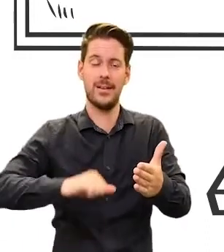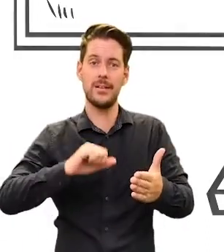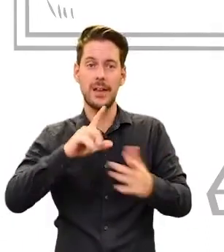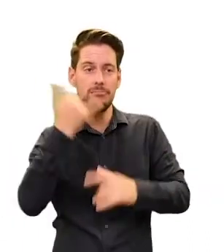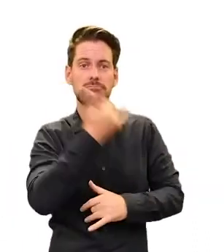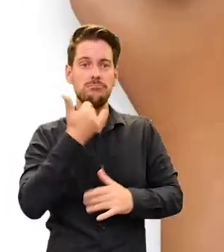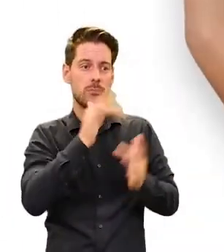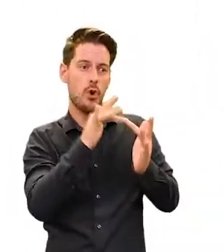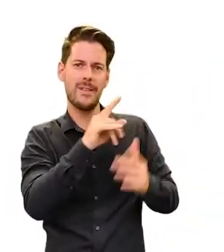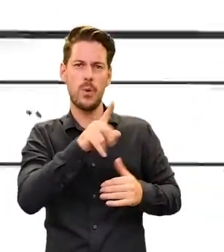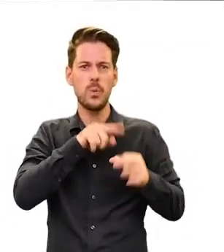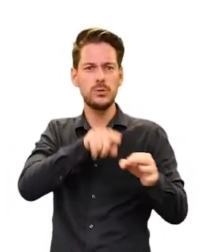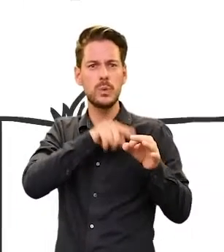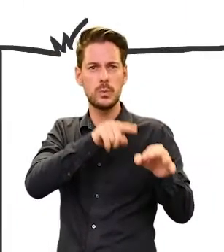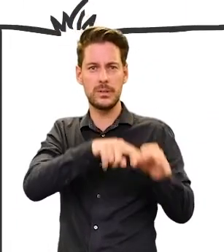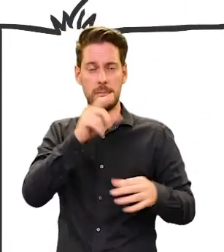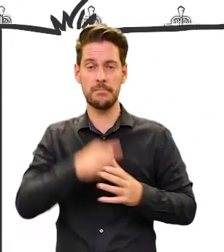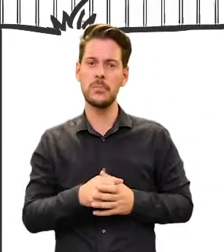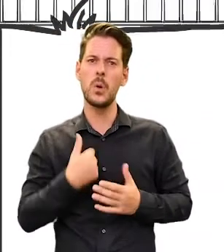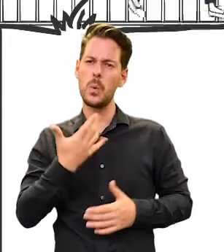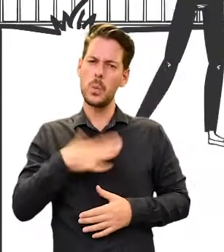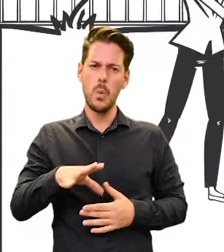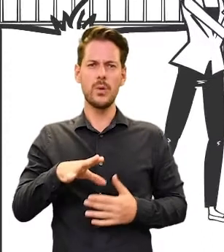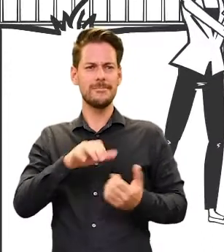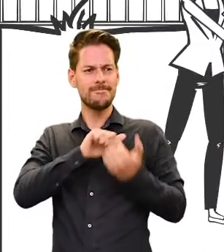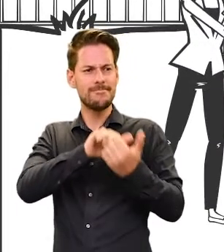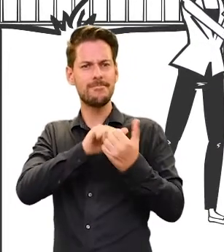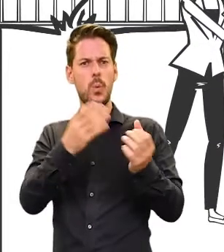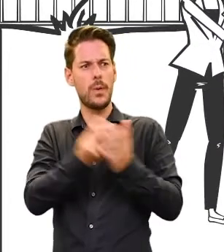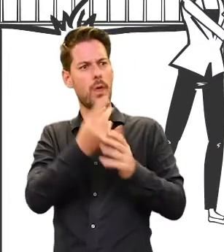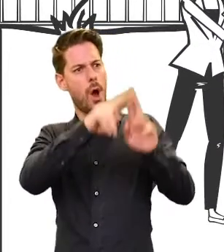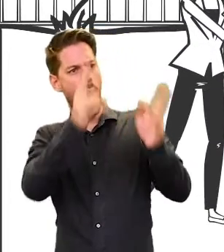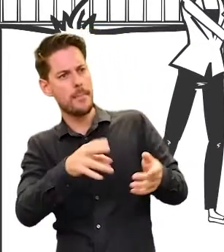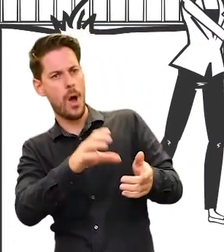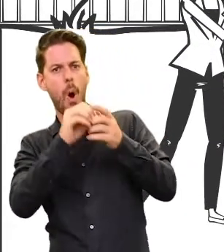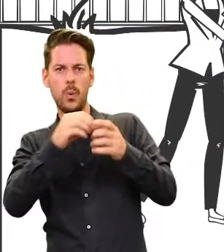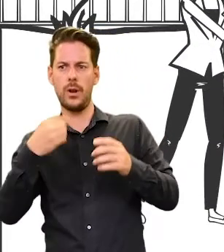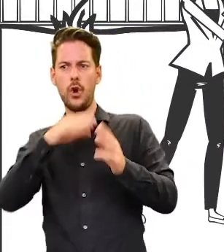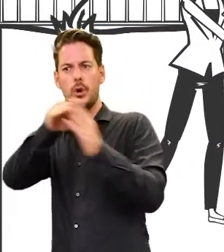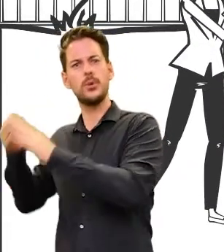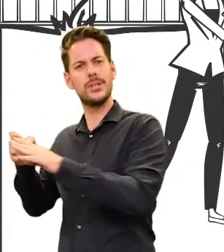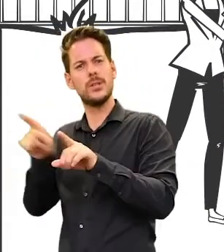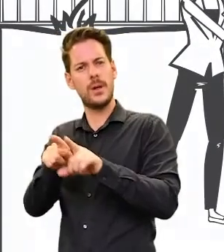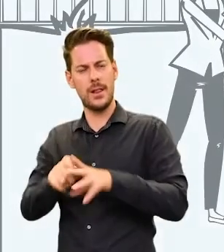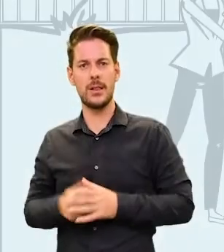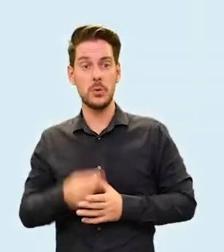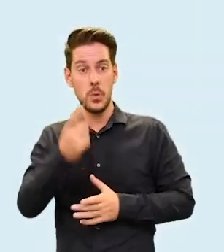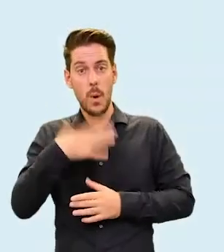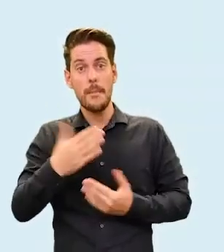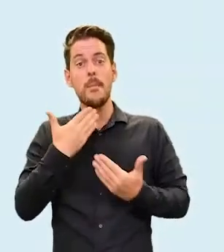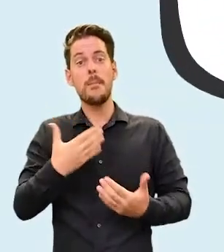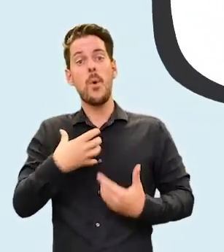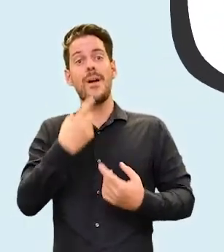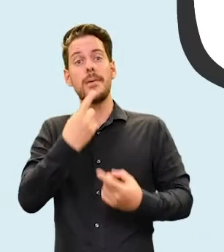process. We are committed to working with property owners and the community. For